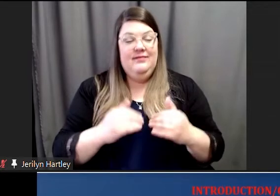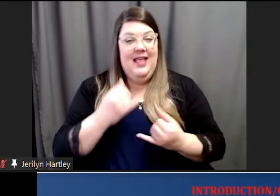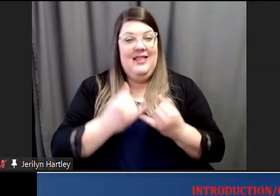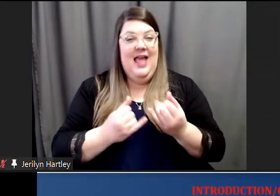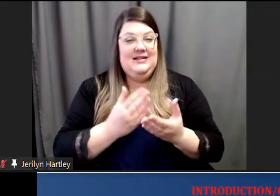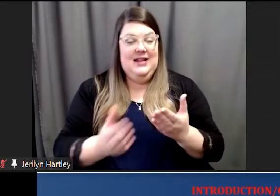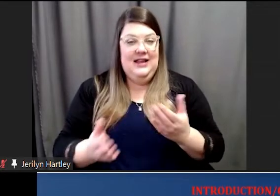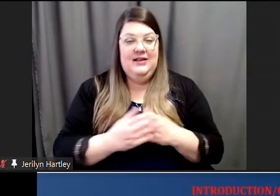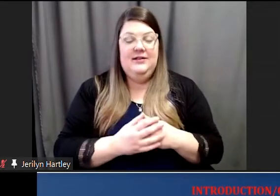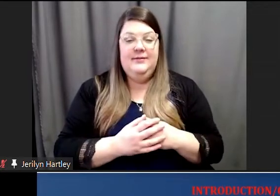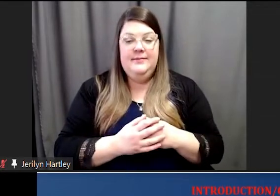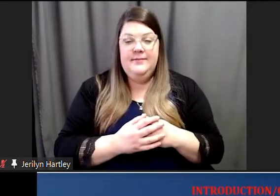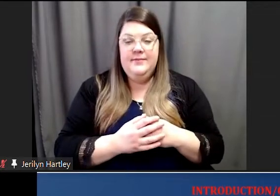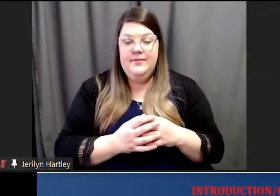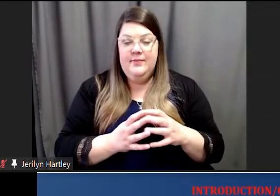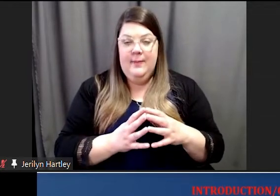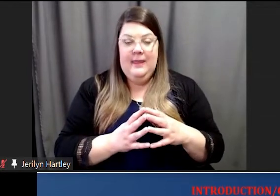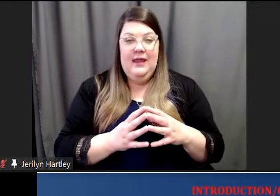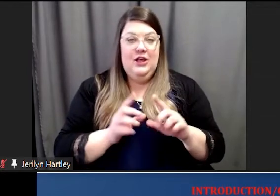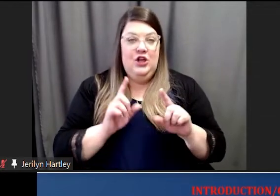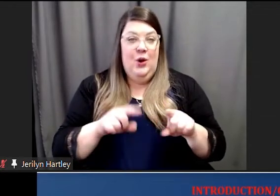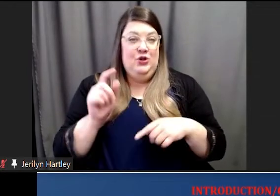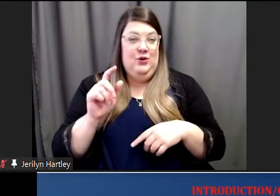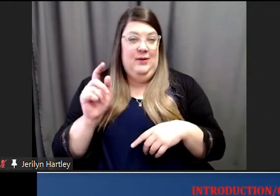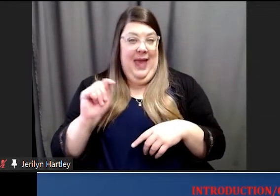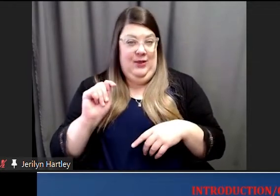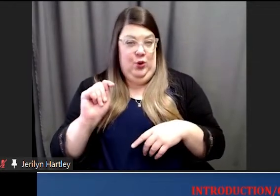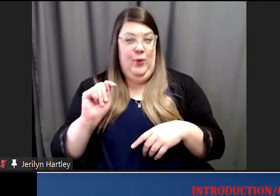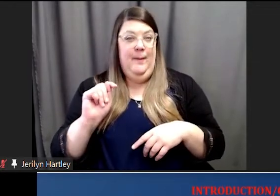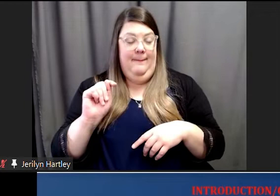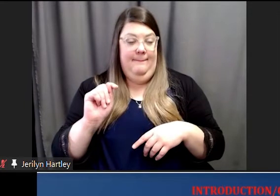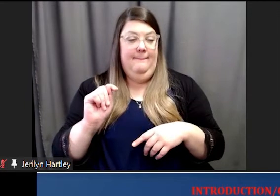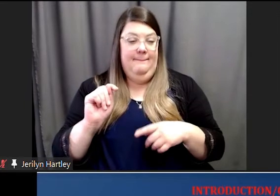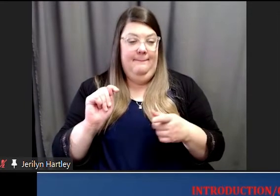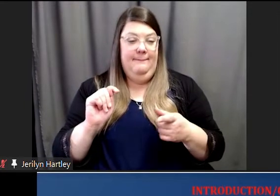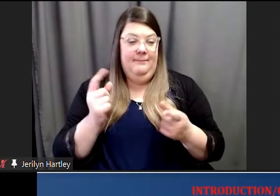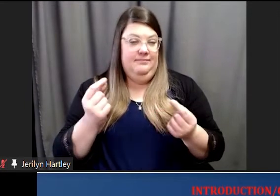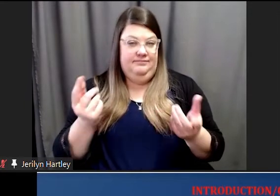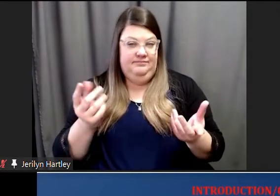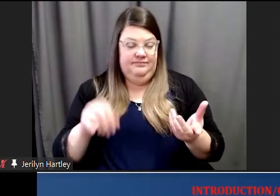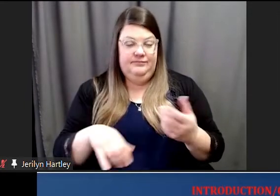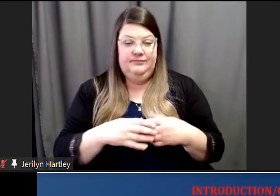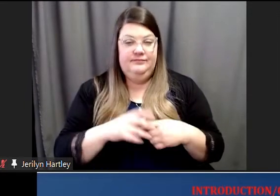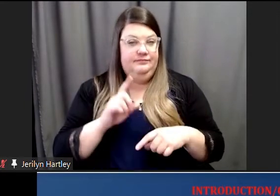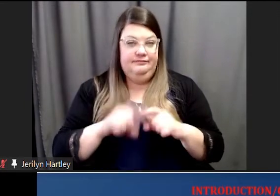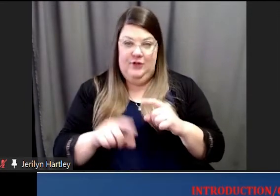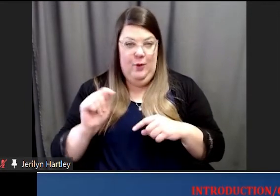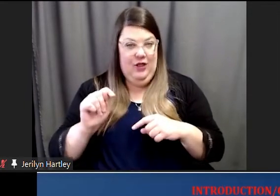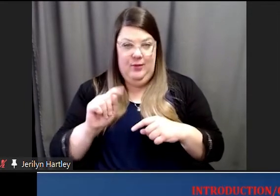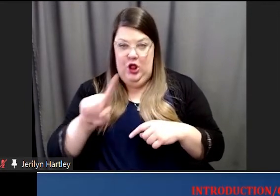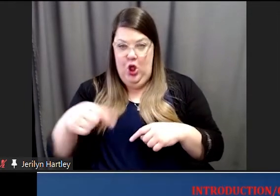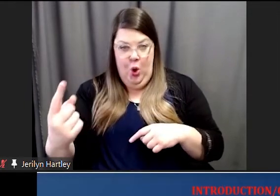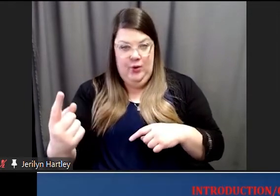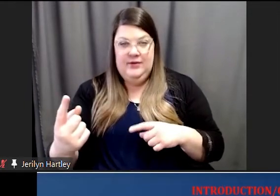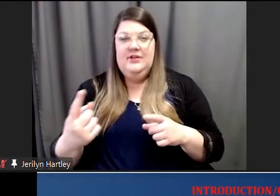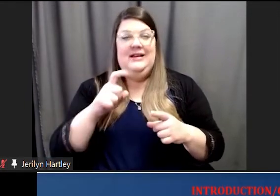thing is going to the bathroom and stuff like that. So she cannot go to the bathroom alone. She needs